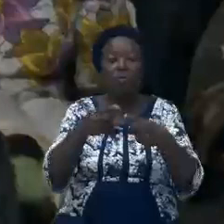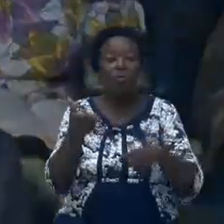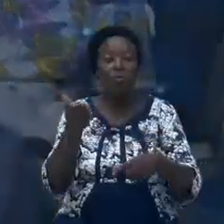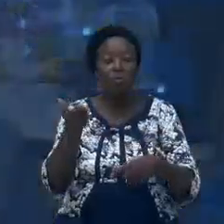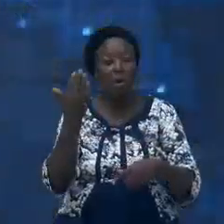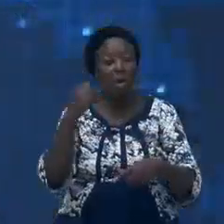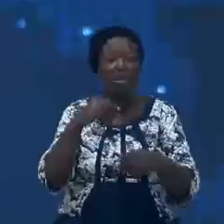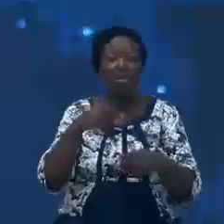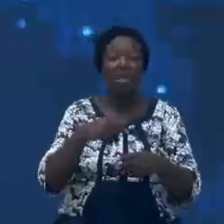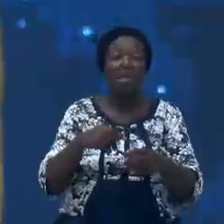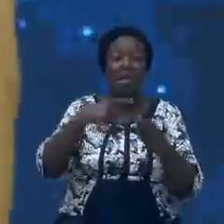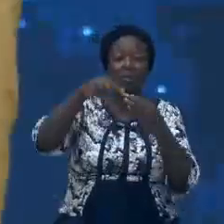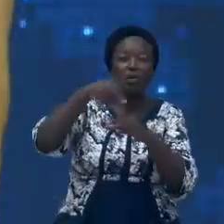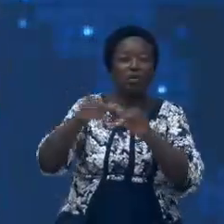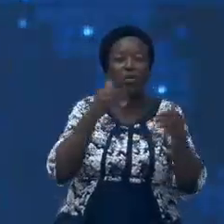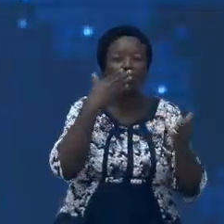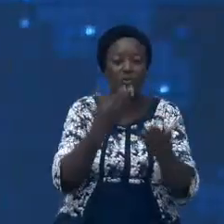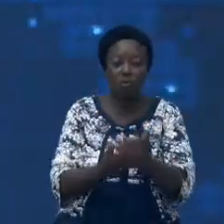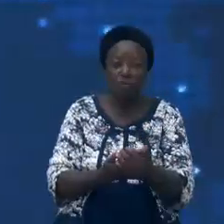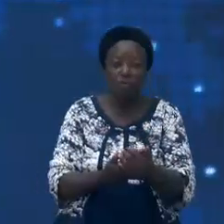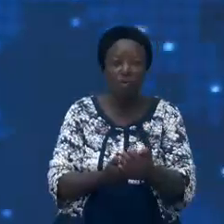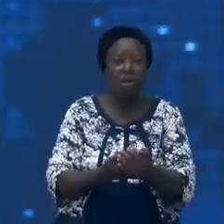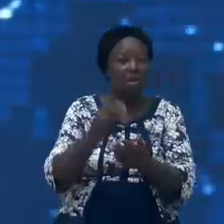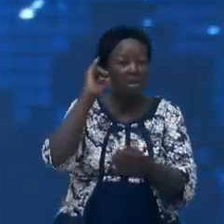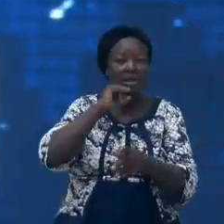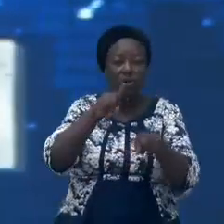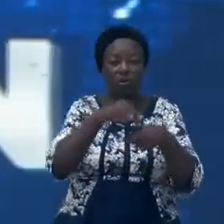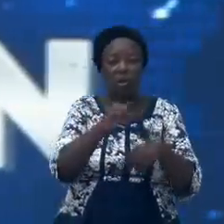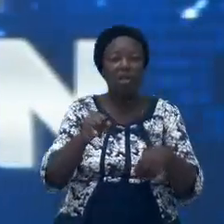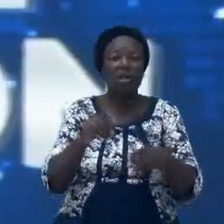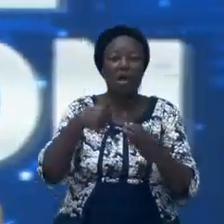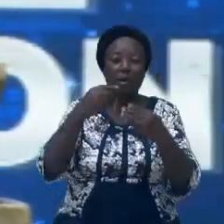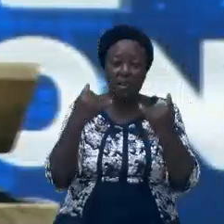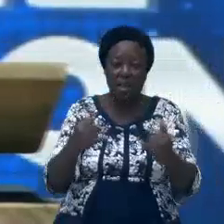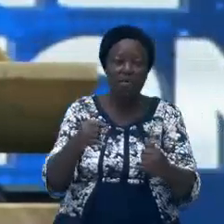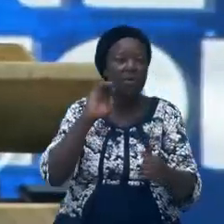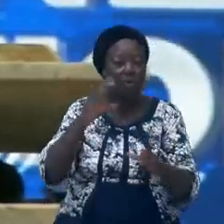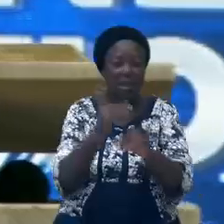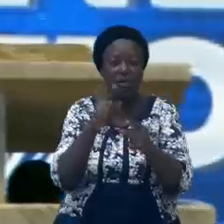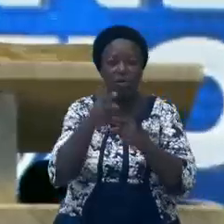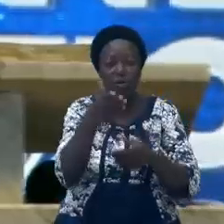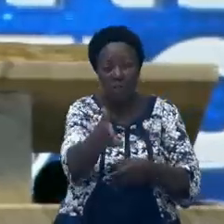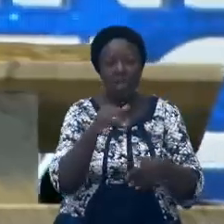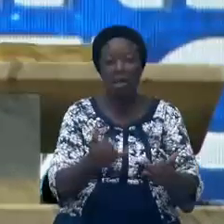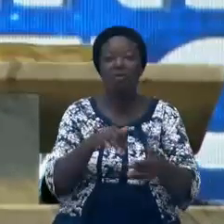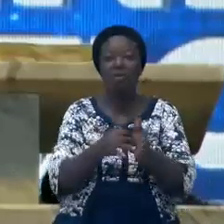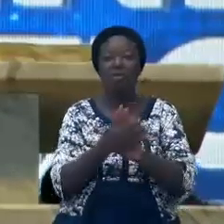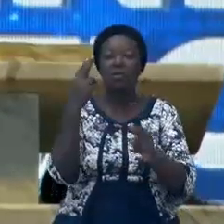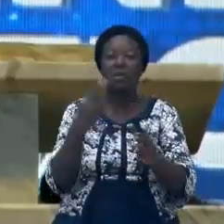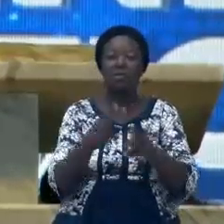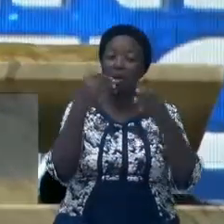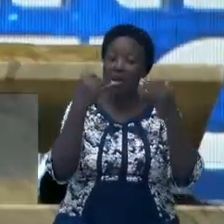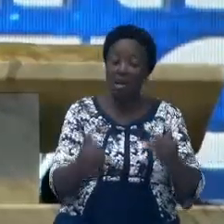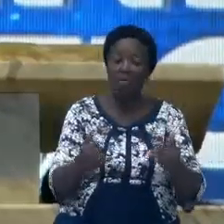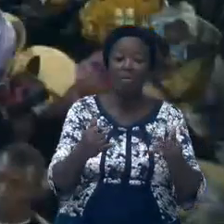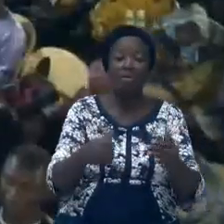Ghost and with power. And he went about doing good, going about is getting